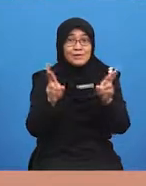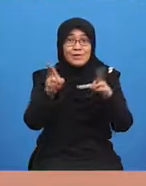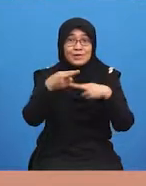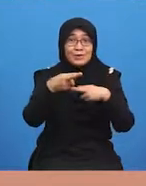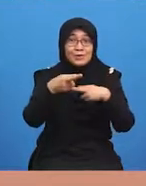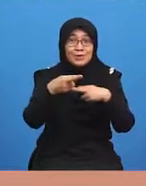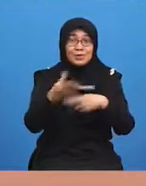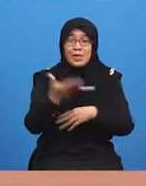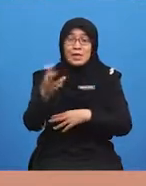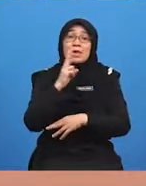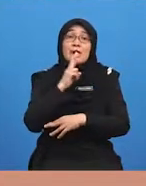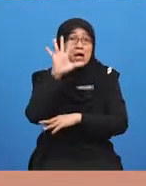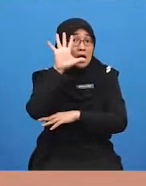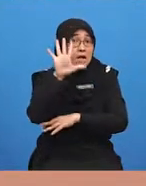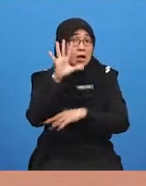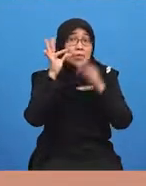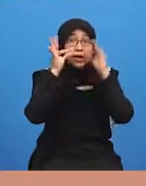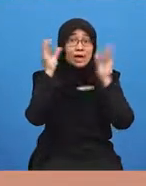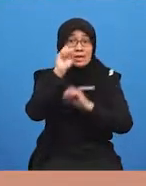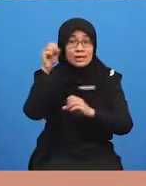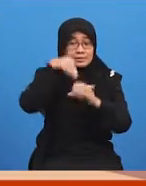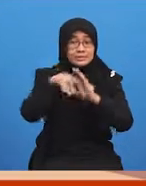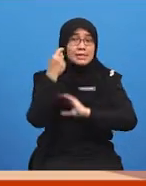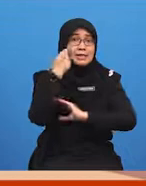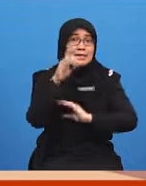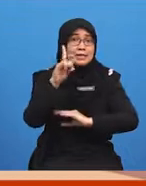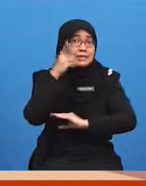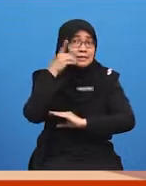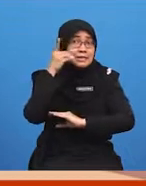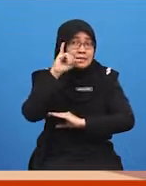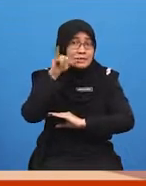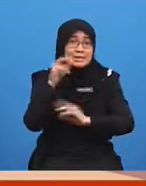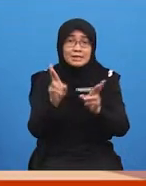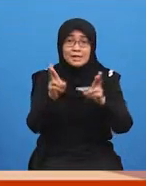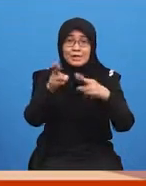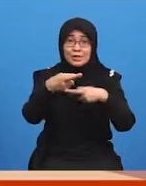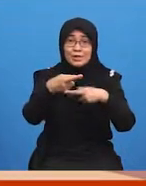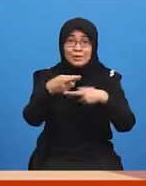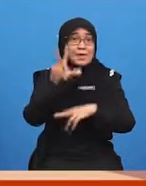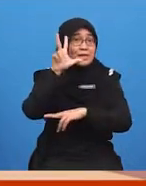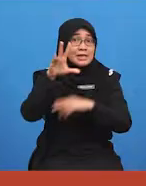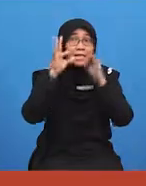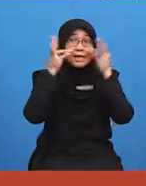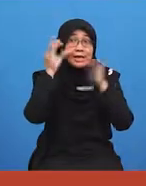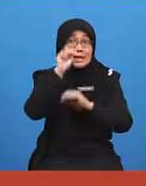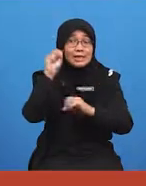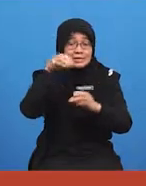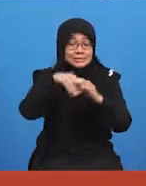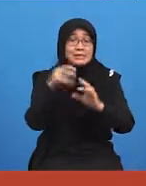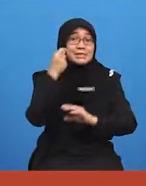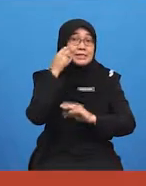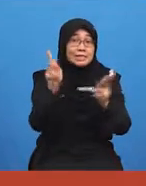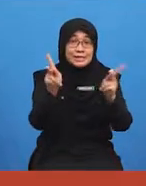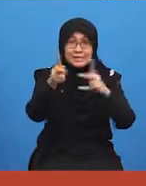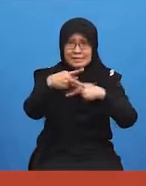There are five cats in the dining room. And there are three cats in the kitchen. There's a